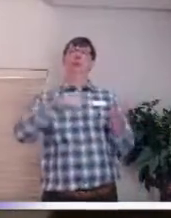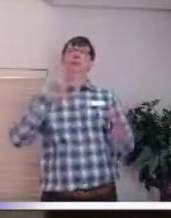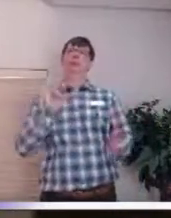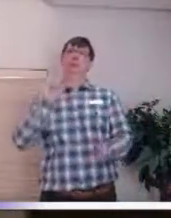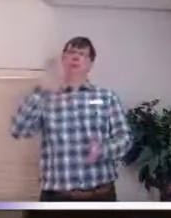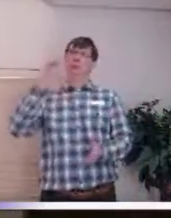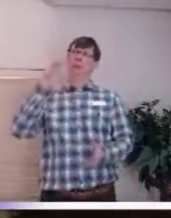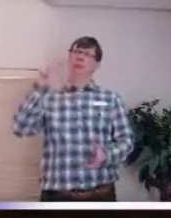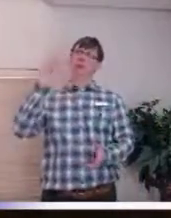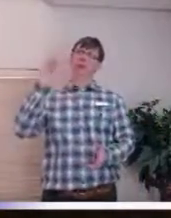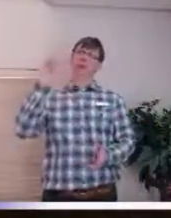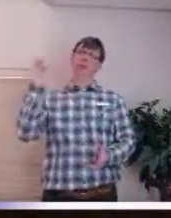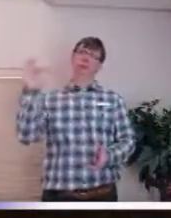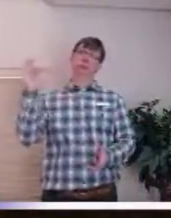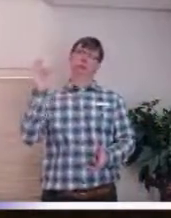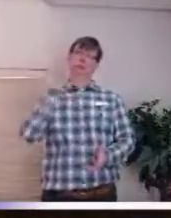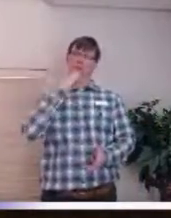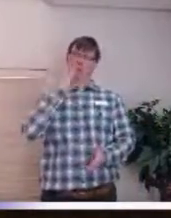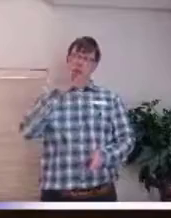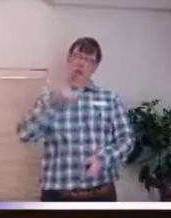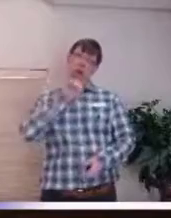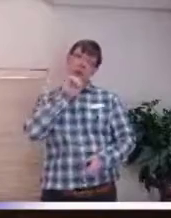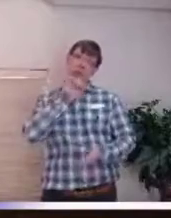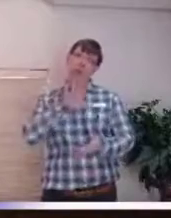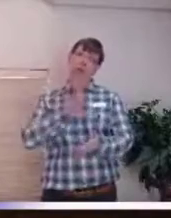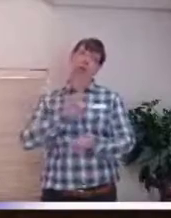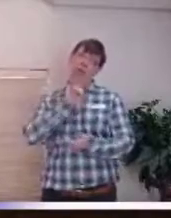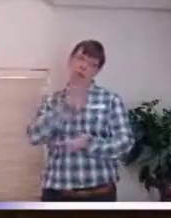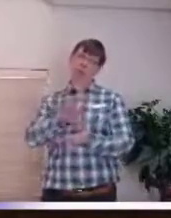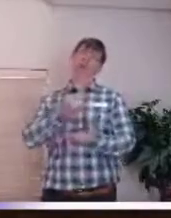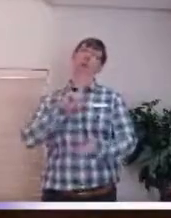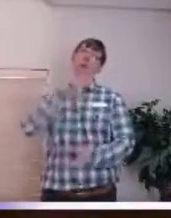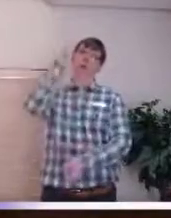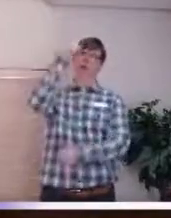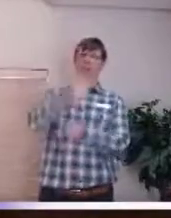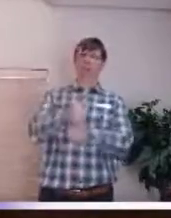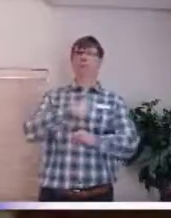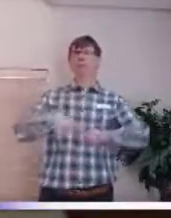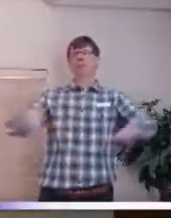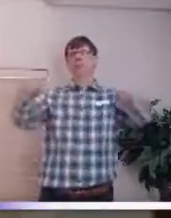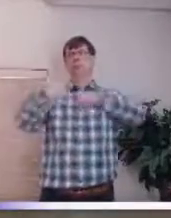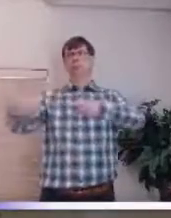as a respirator was being administered into them.